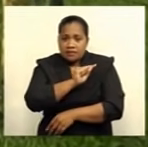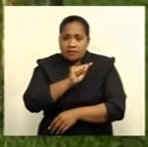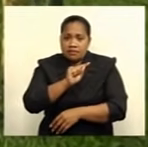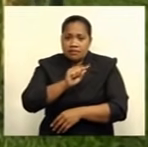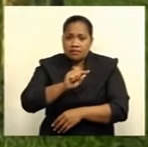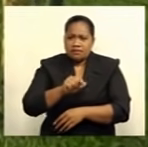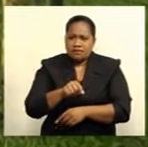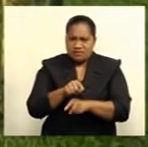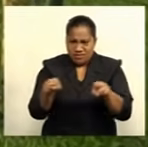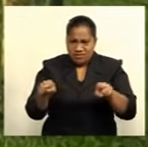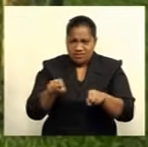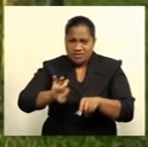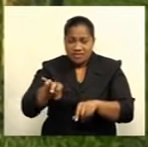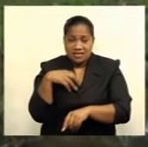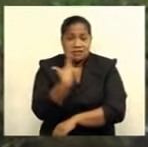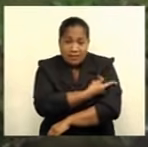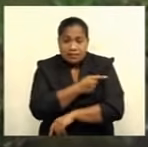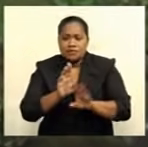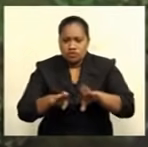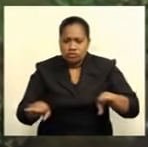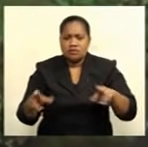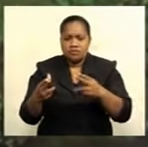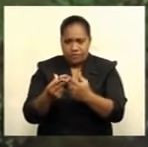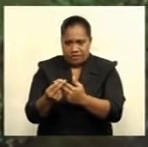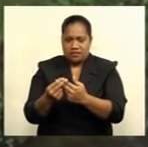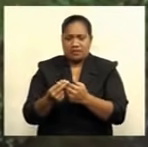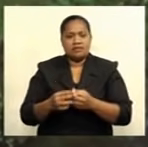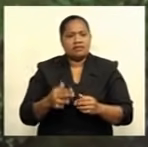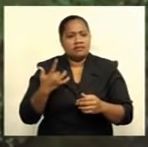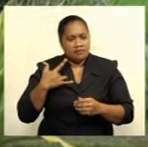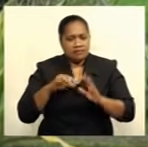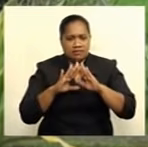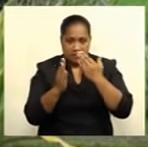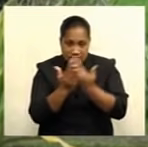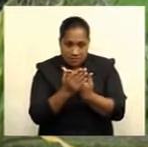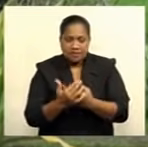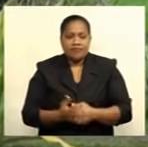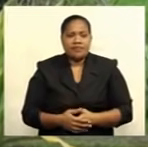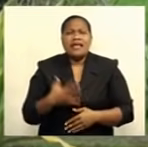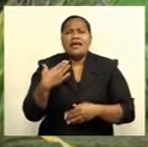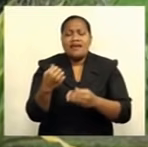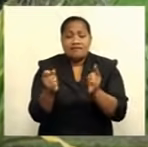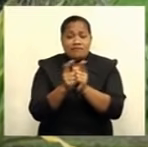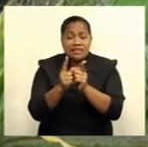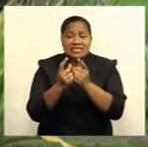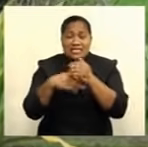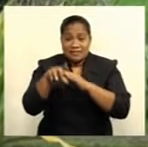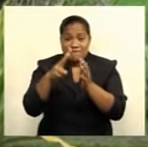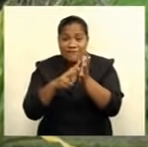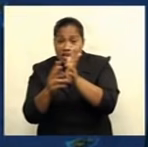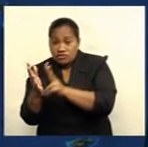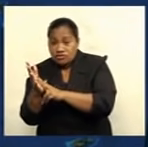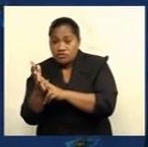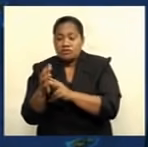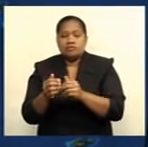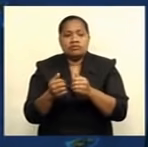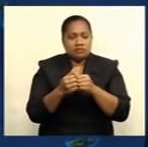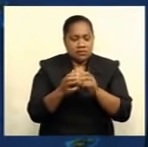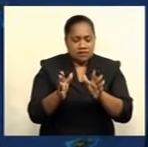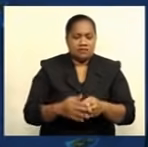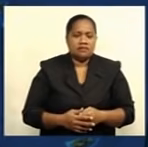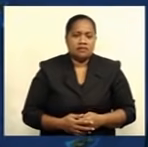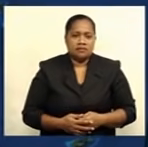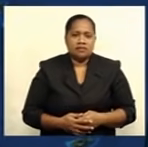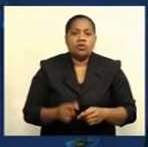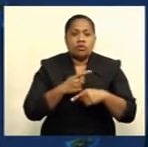Itauke Affairs Minister has also given the green light for various meetings in Itauke villages to resume. We